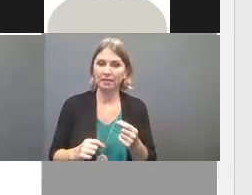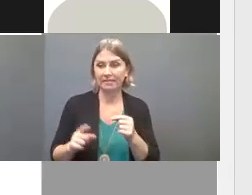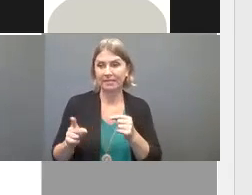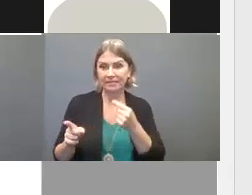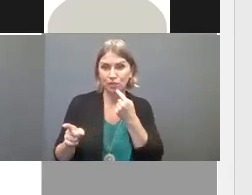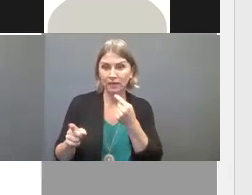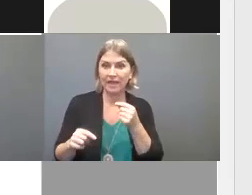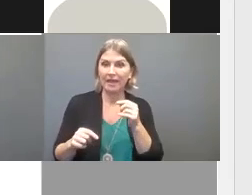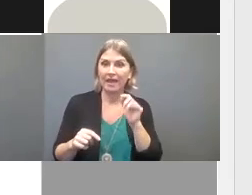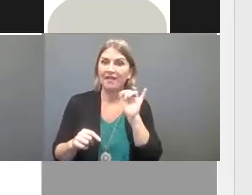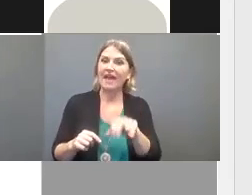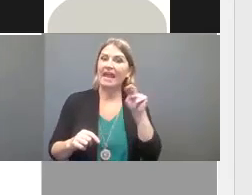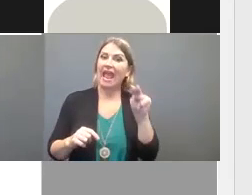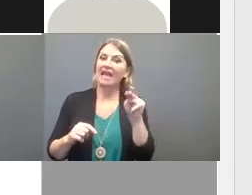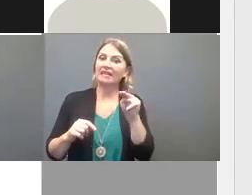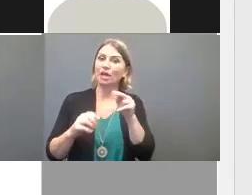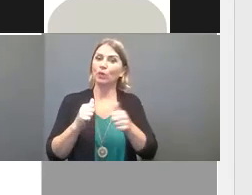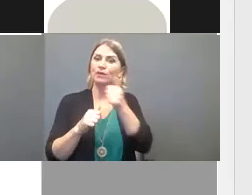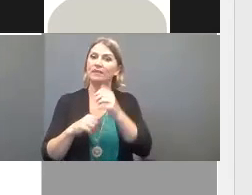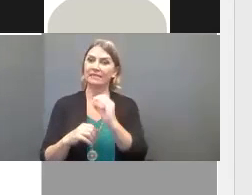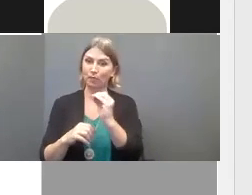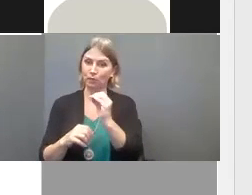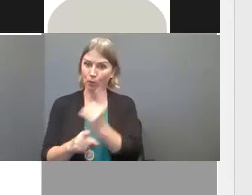this particular n greater than 0 or this n0, right?